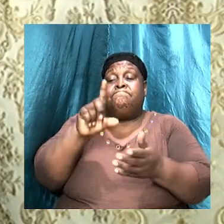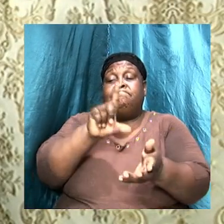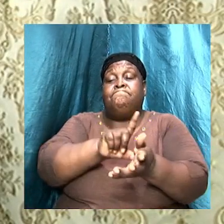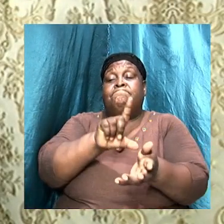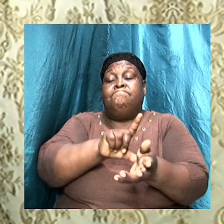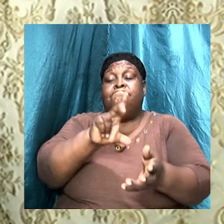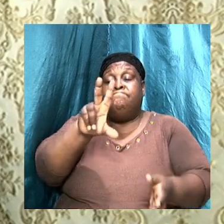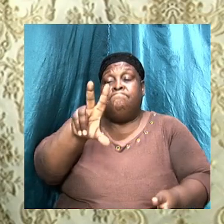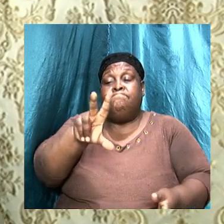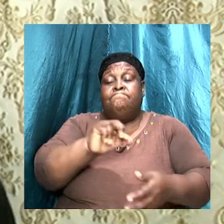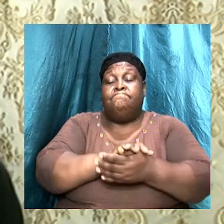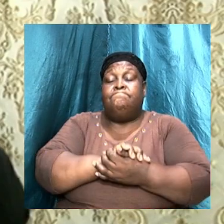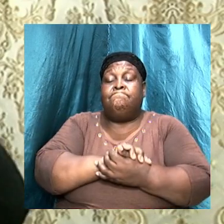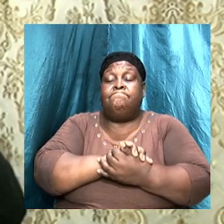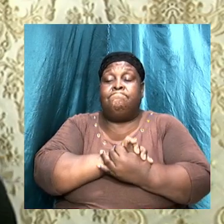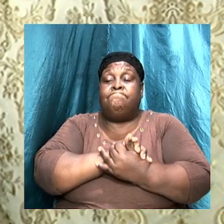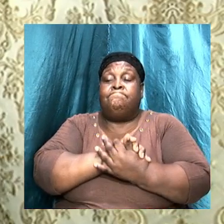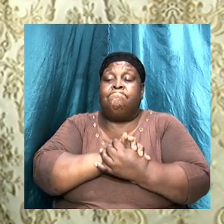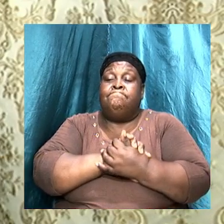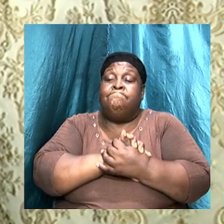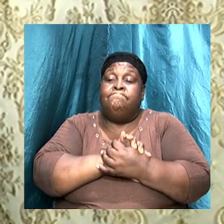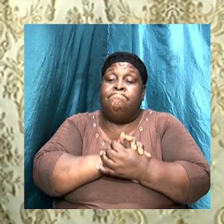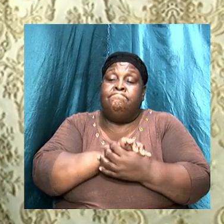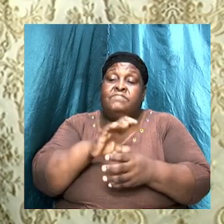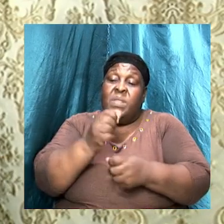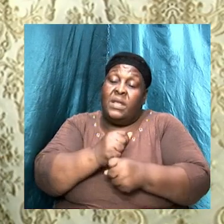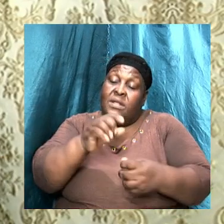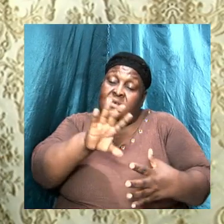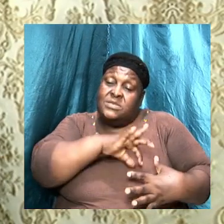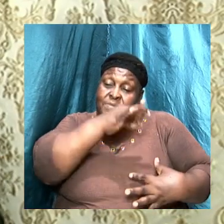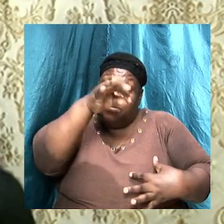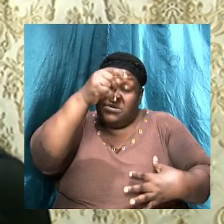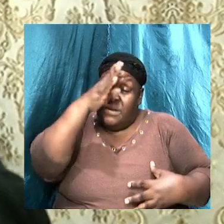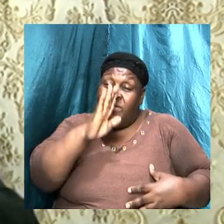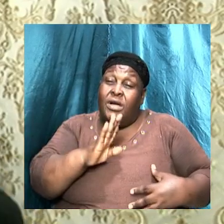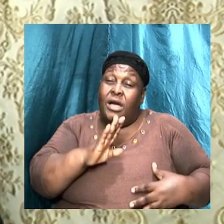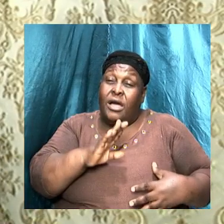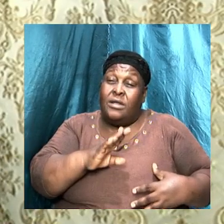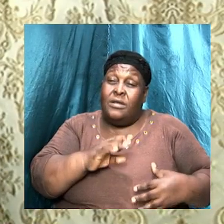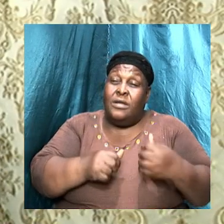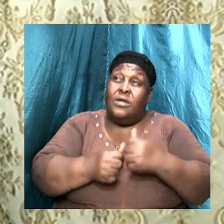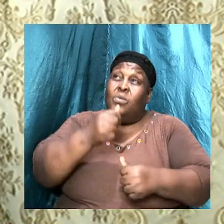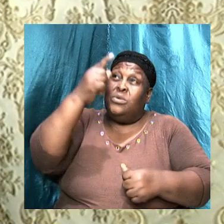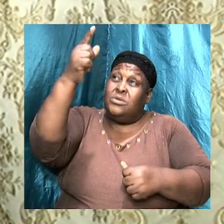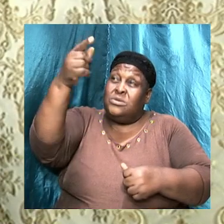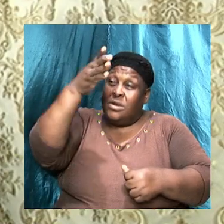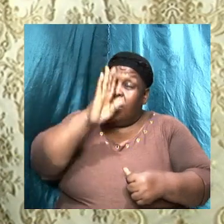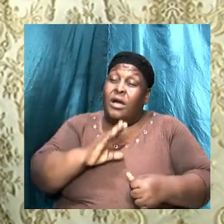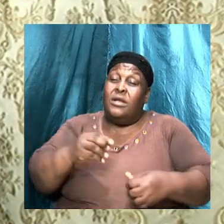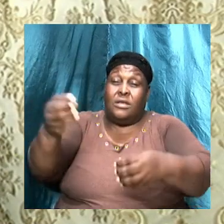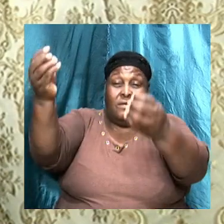16. It is going to take the Spirit of God, which he gives us.